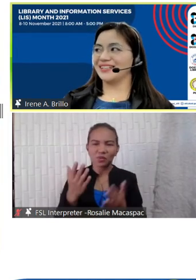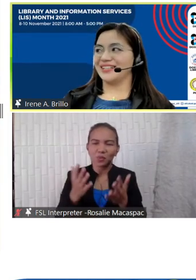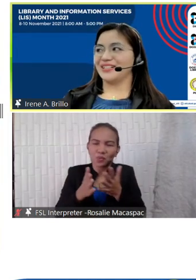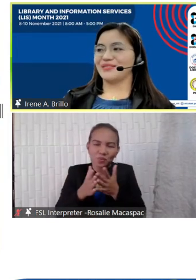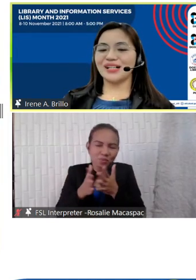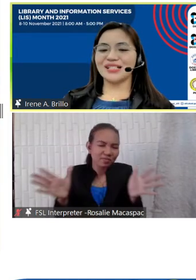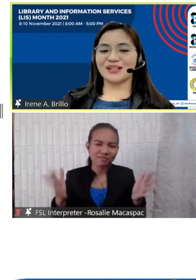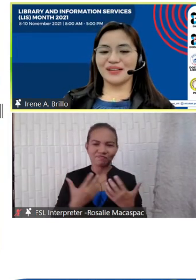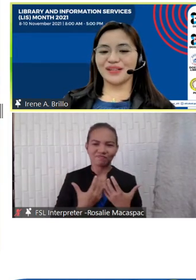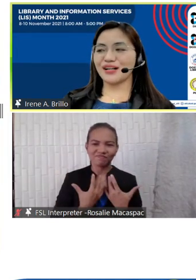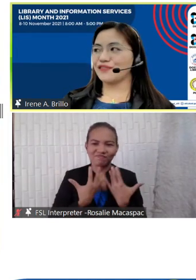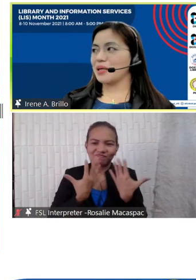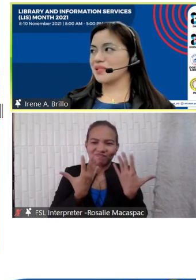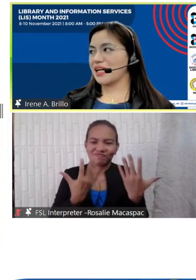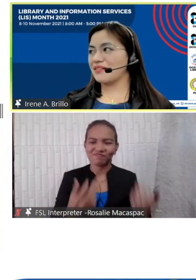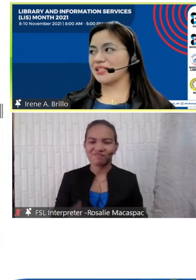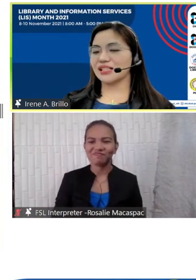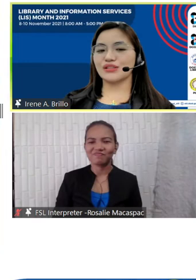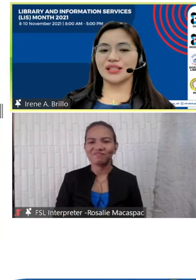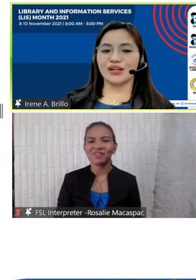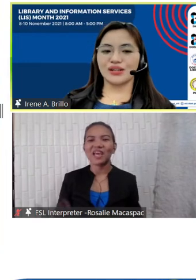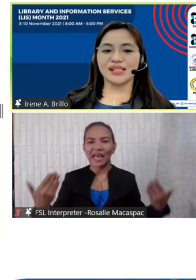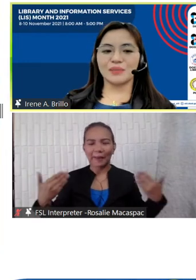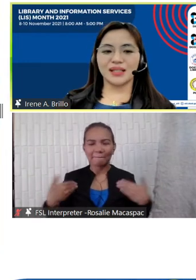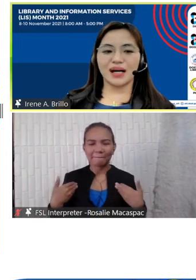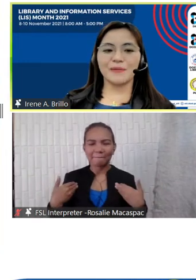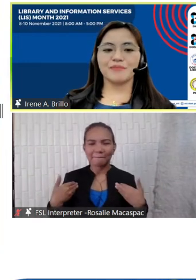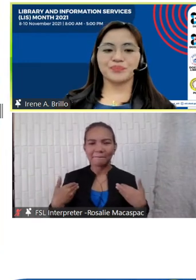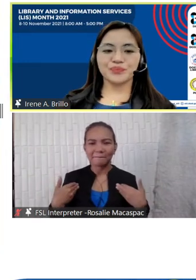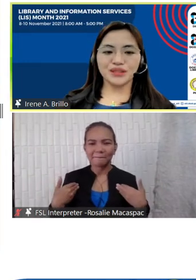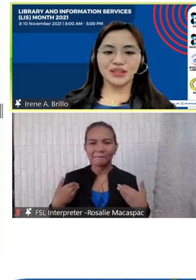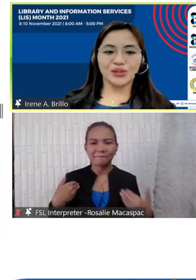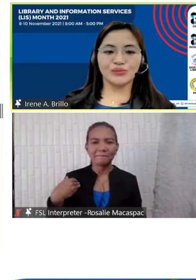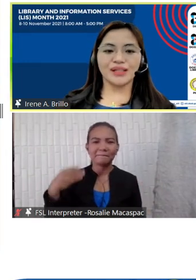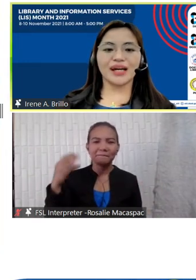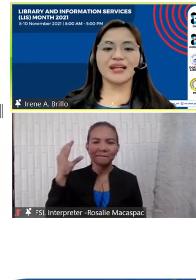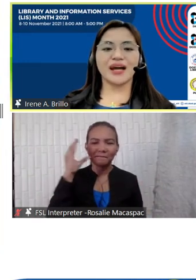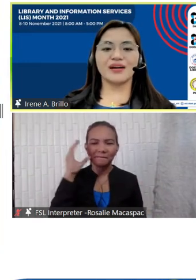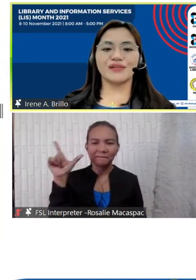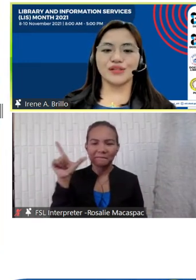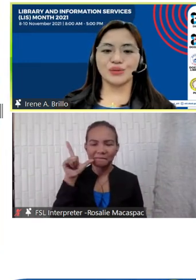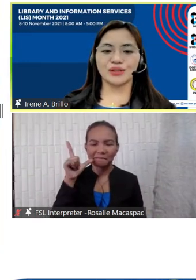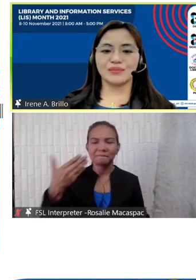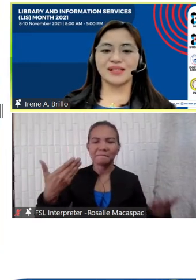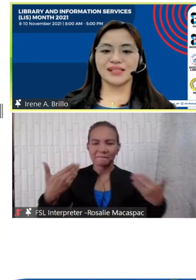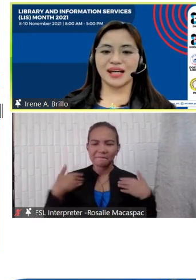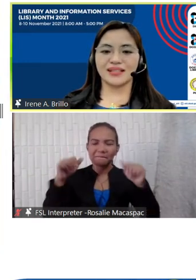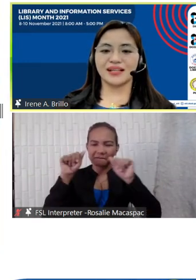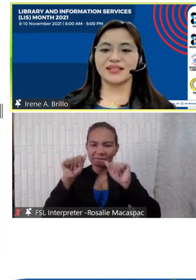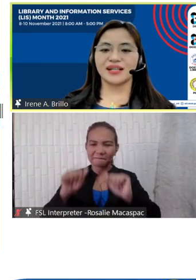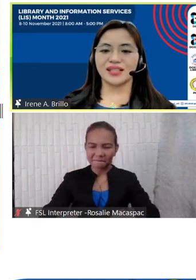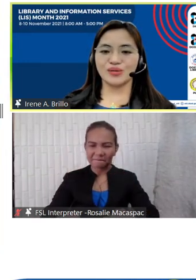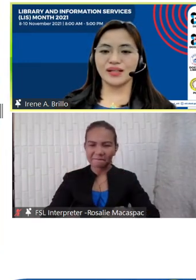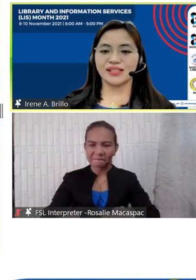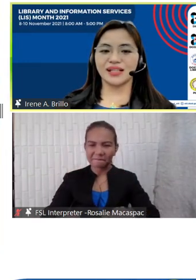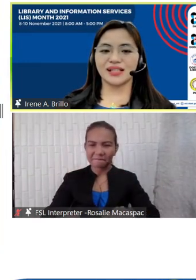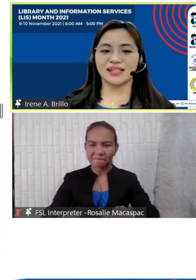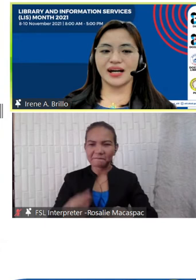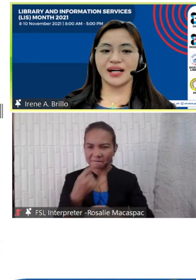Okay, we also have here from Cheris Ludico. Sabi niya, we can irrefutably say that